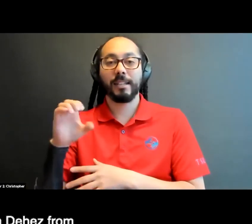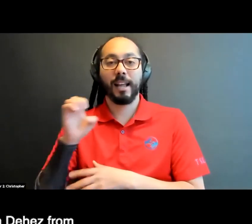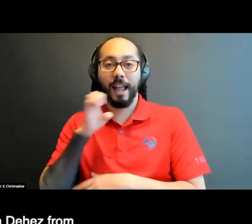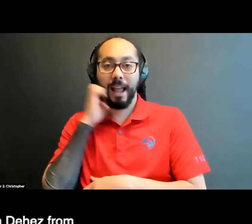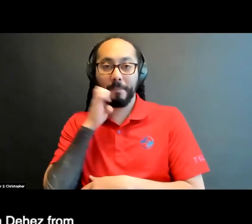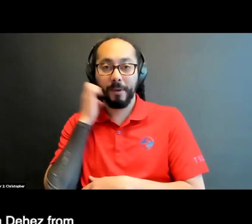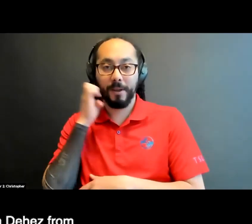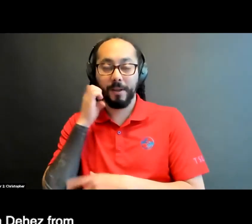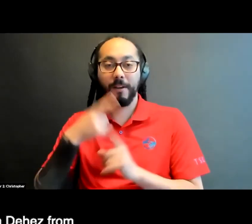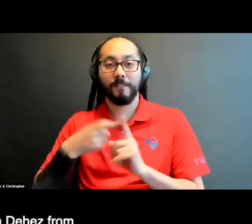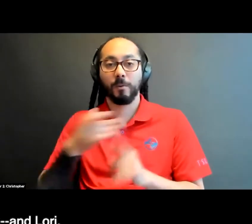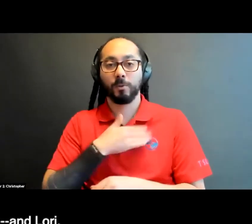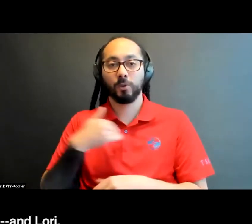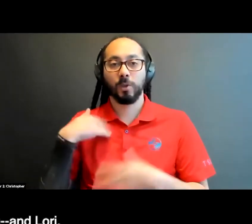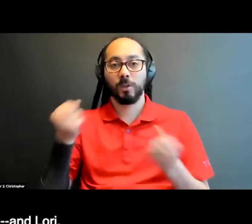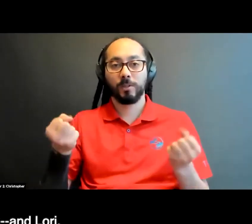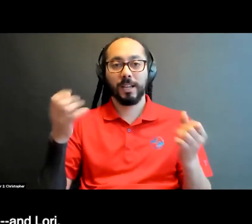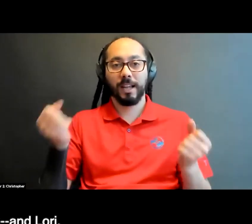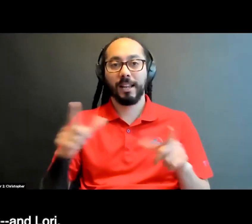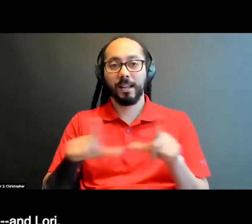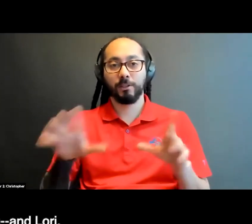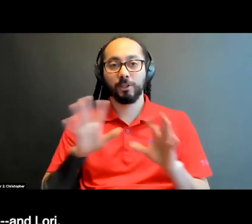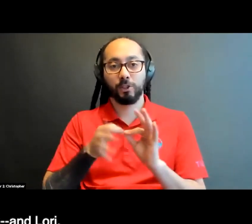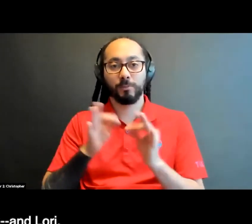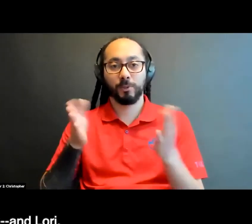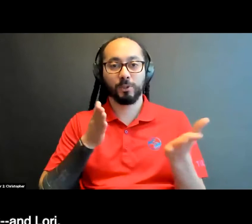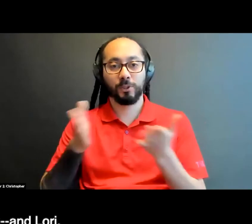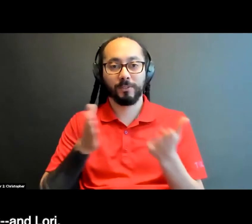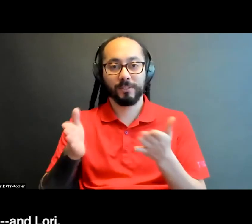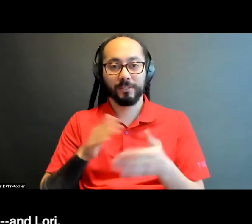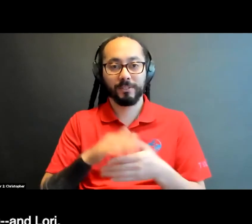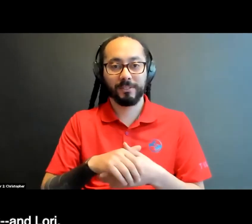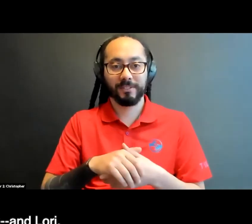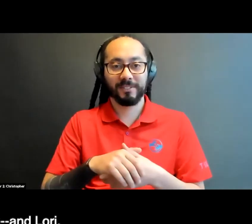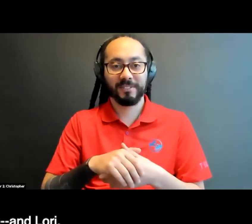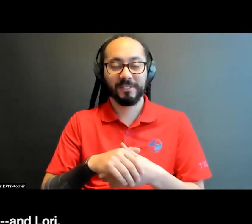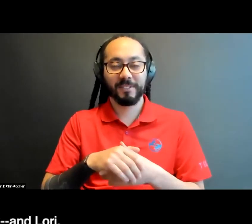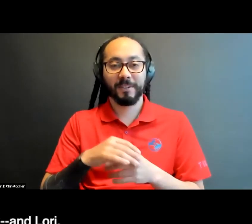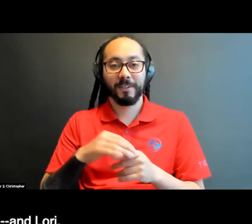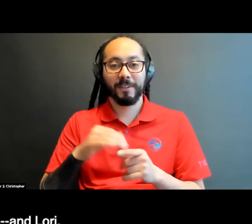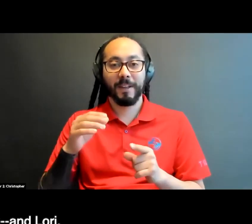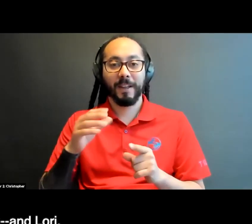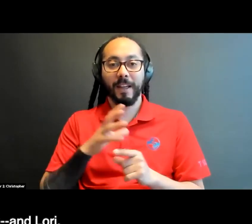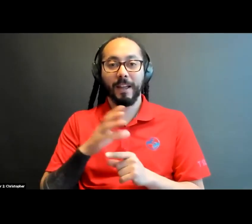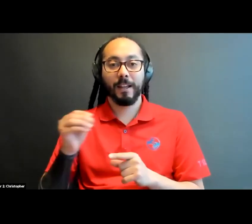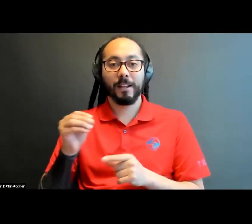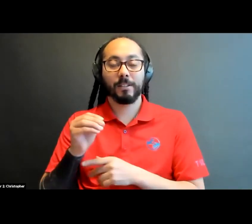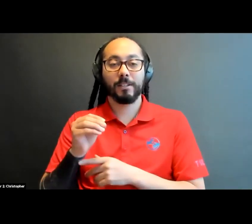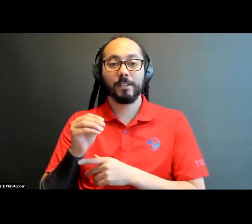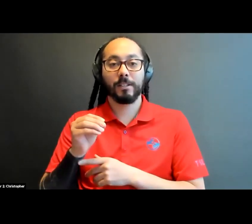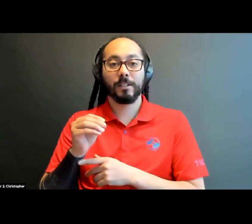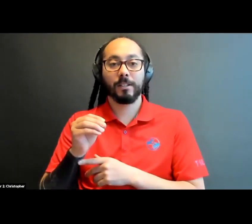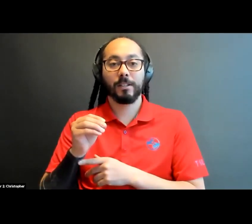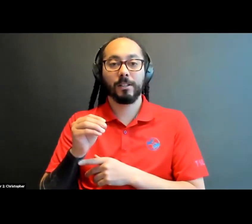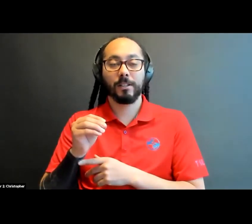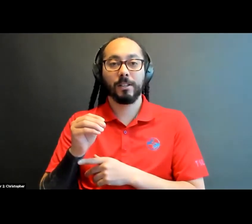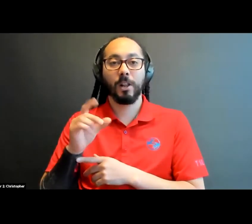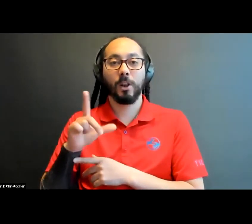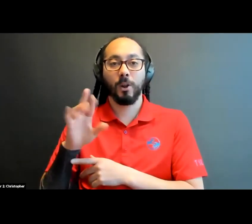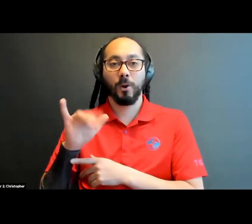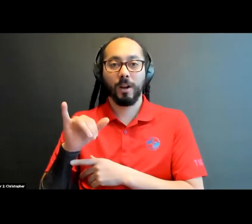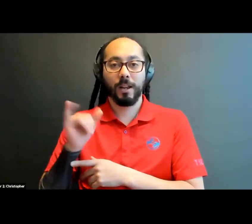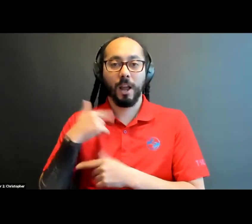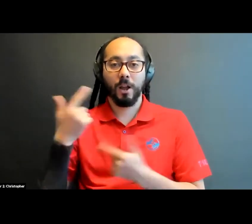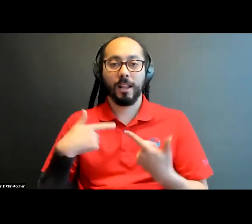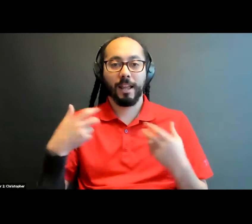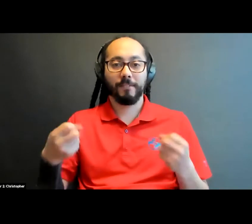Toronto Sign Language Interpreter Service, and Lori, our live captioner from Closed Caption